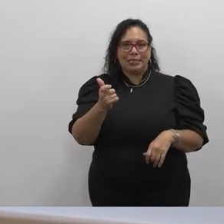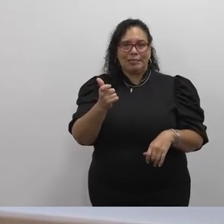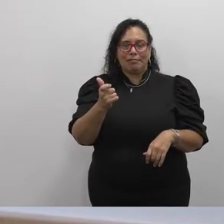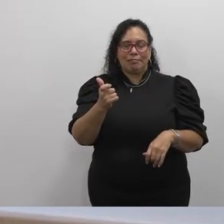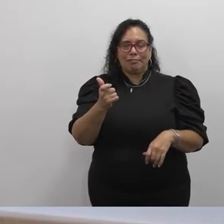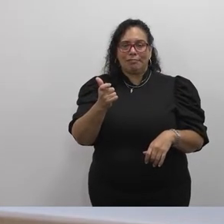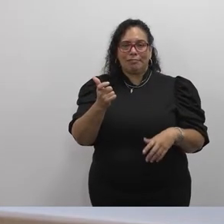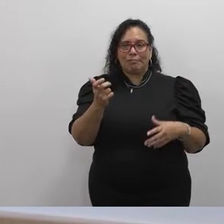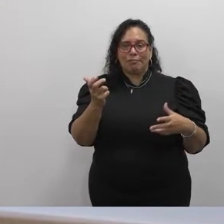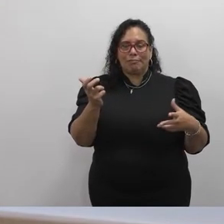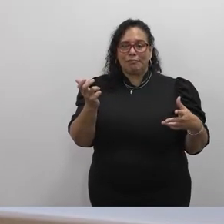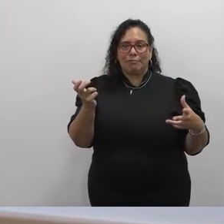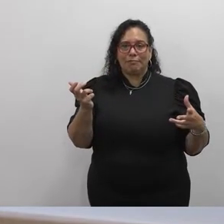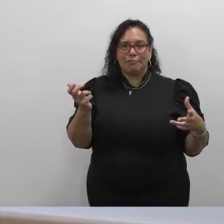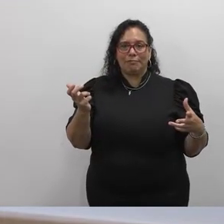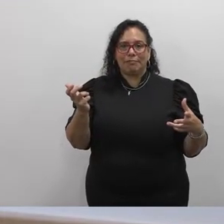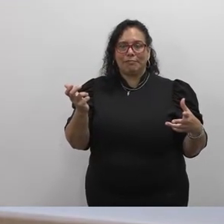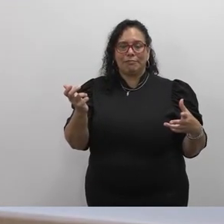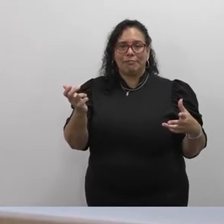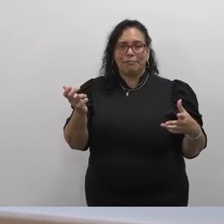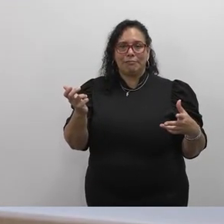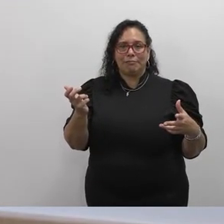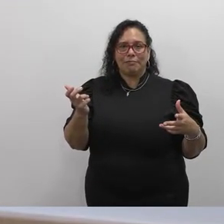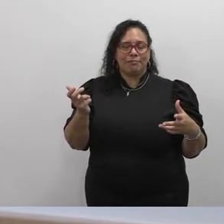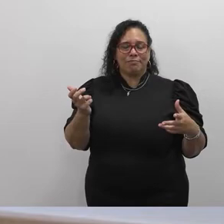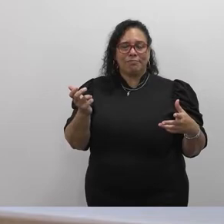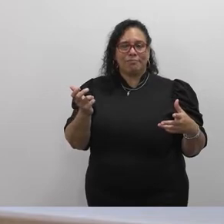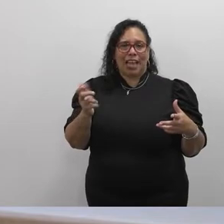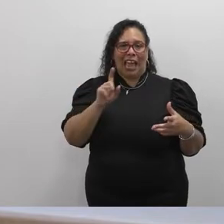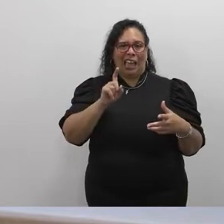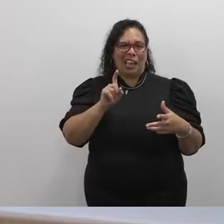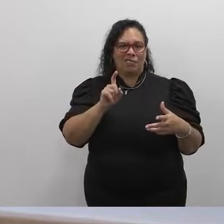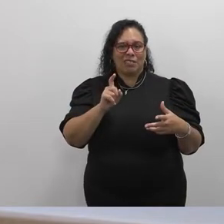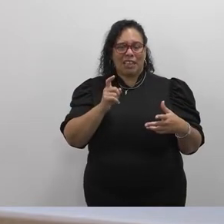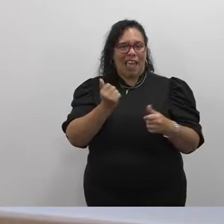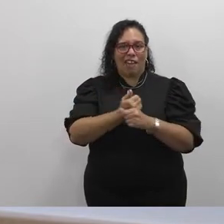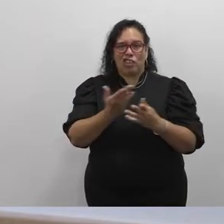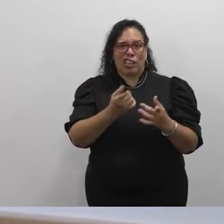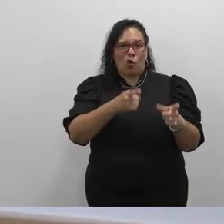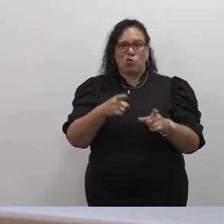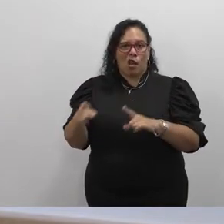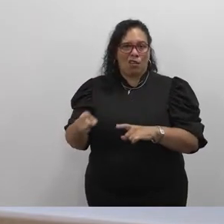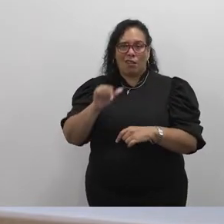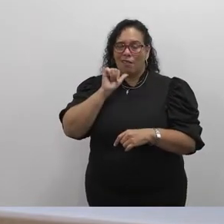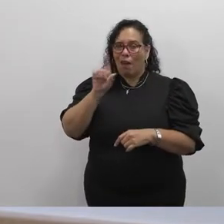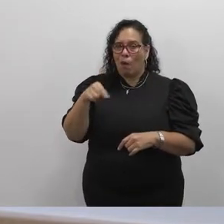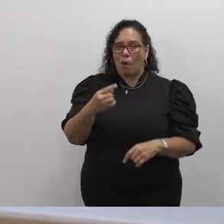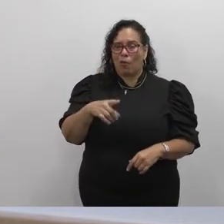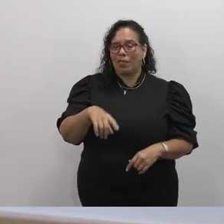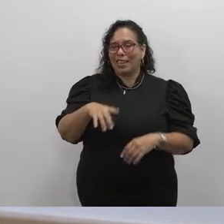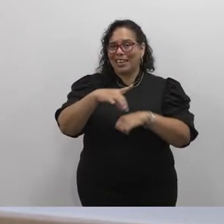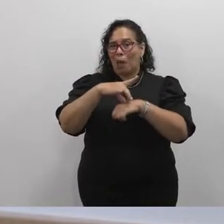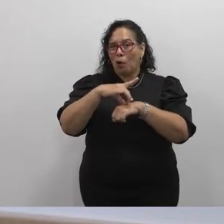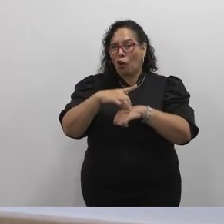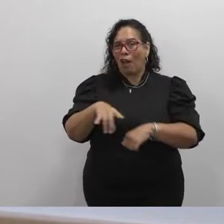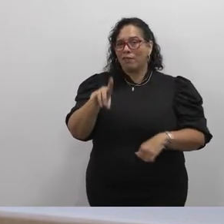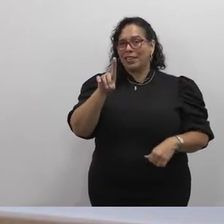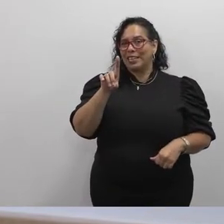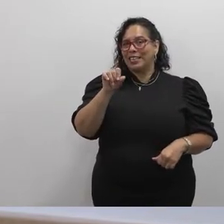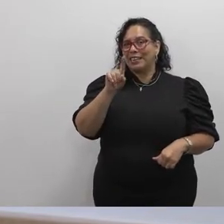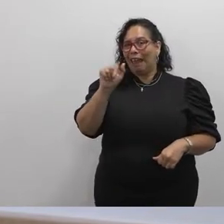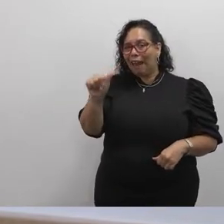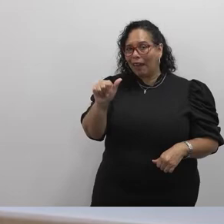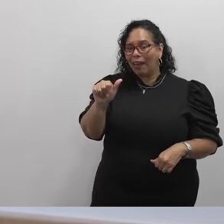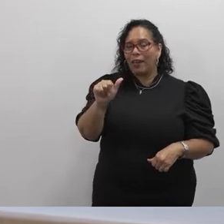things that have to go on. Not only is it the data, the demographic data, but